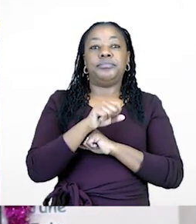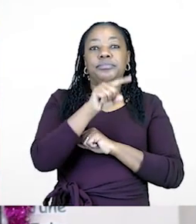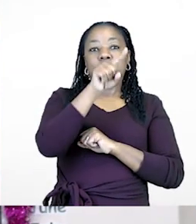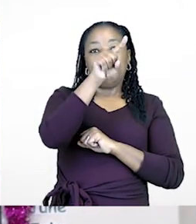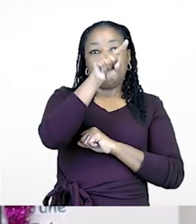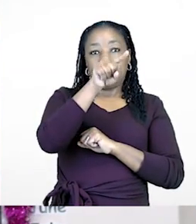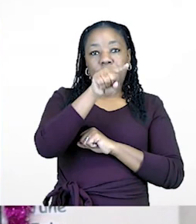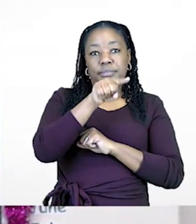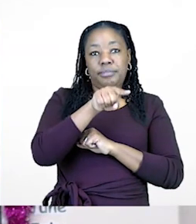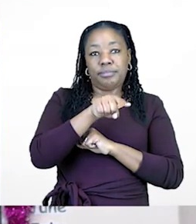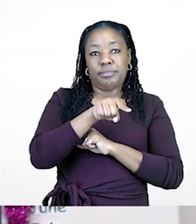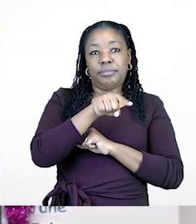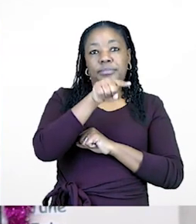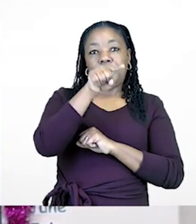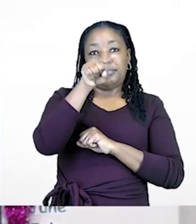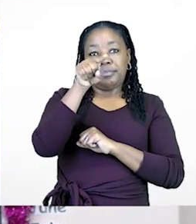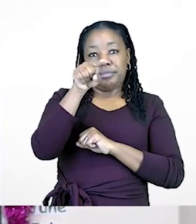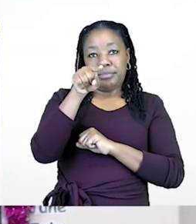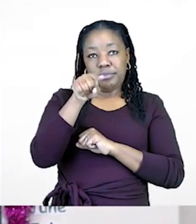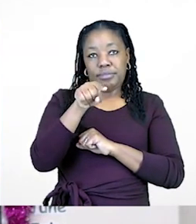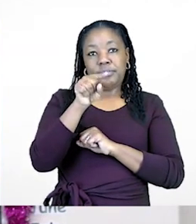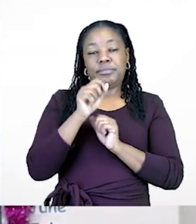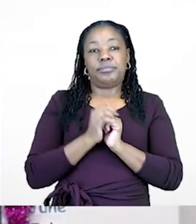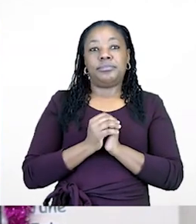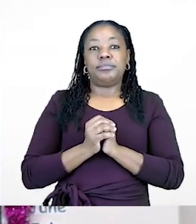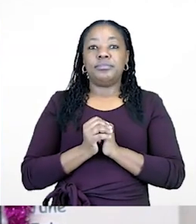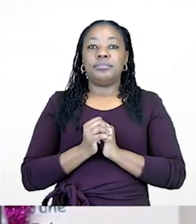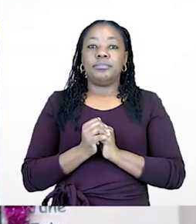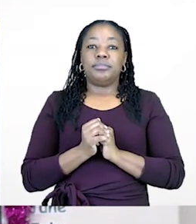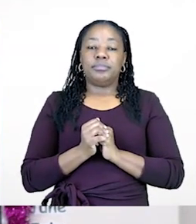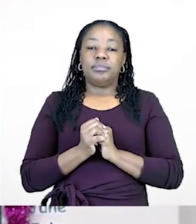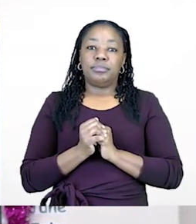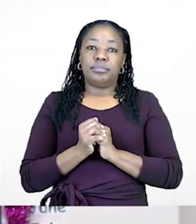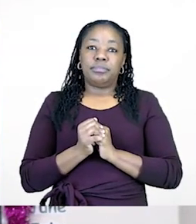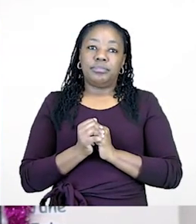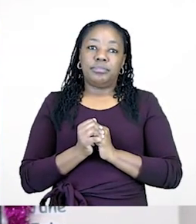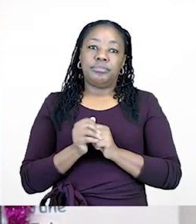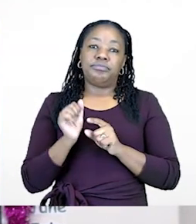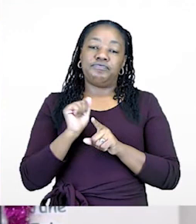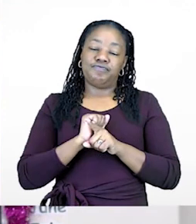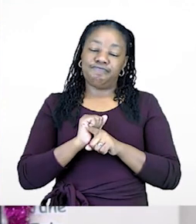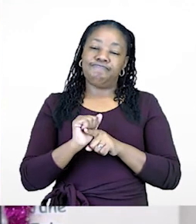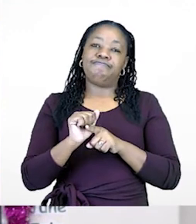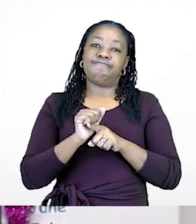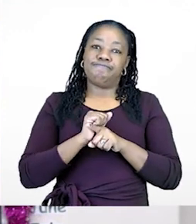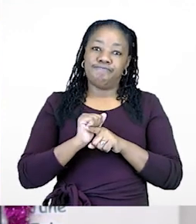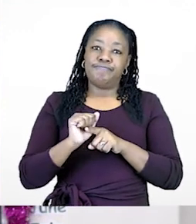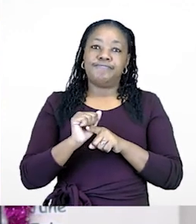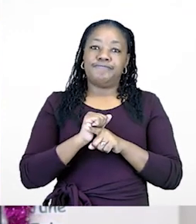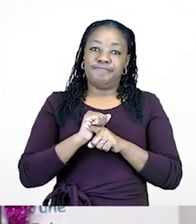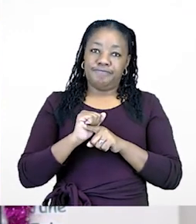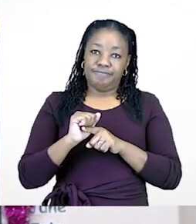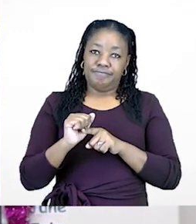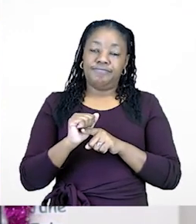and round. There we go. I want you to practice the letter H by